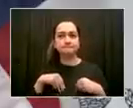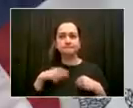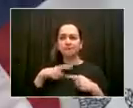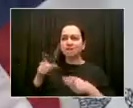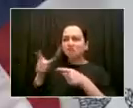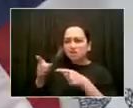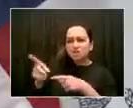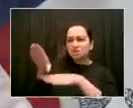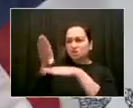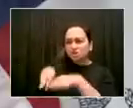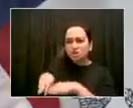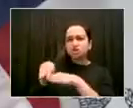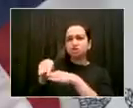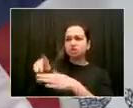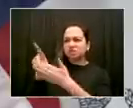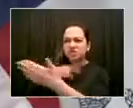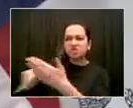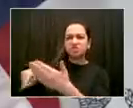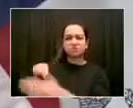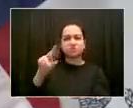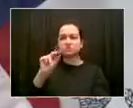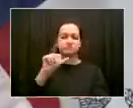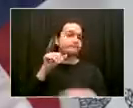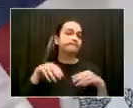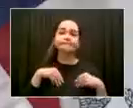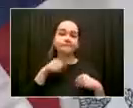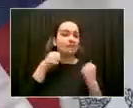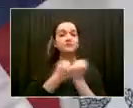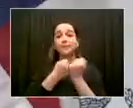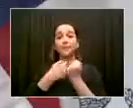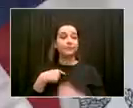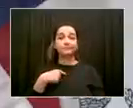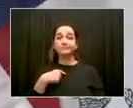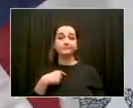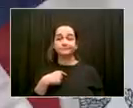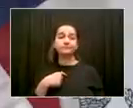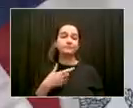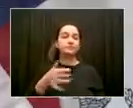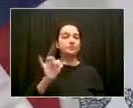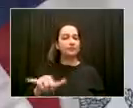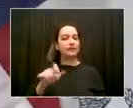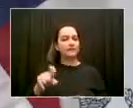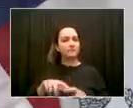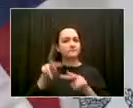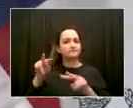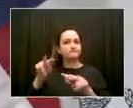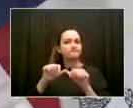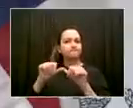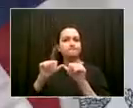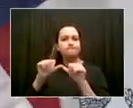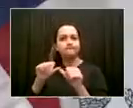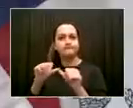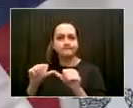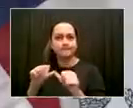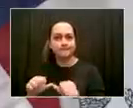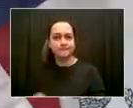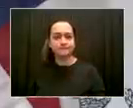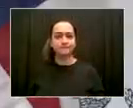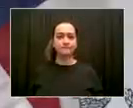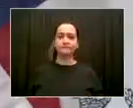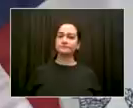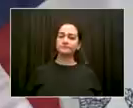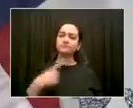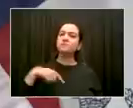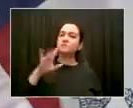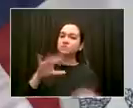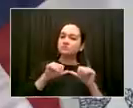to keep making the adjustments, keep refining the strategies, keep listening to communities, doing better all the time. The commissioner will speak to you about the